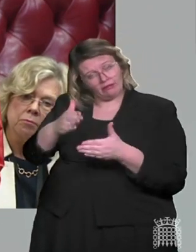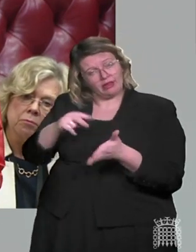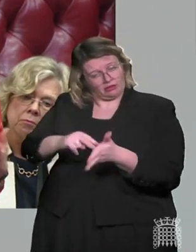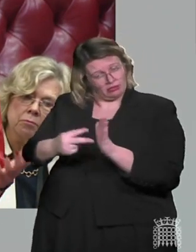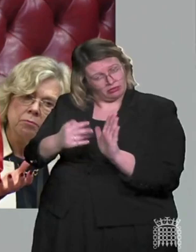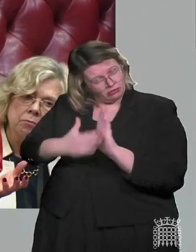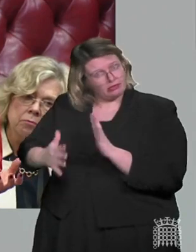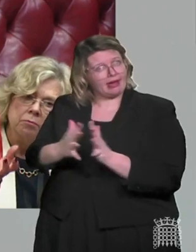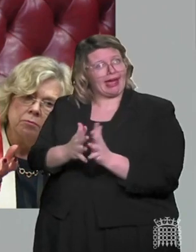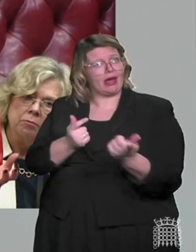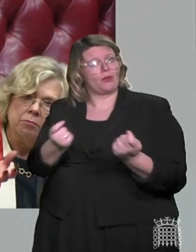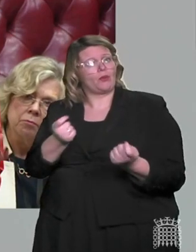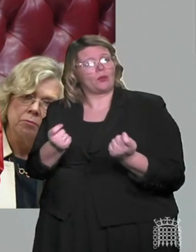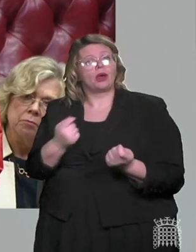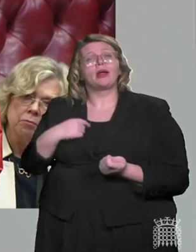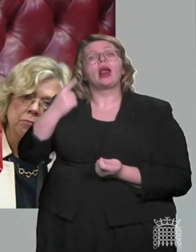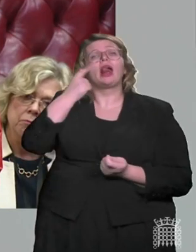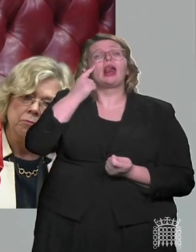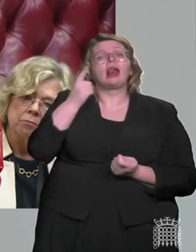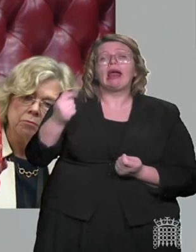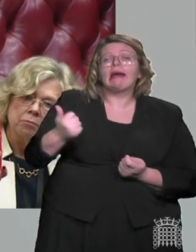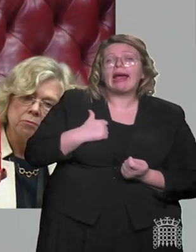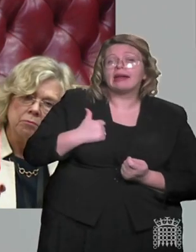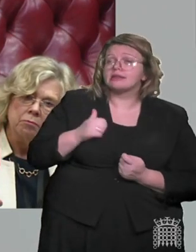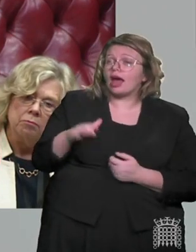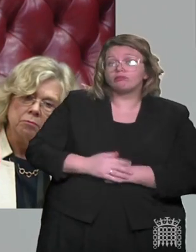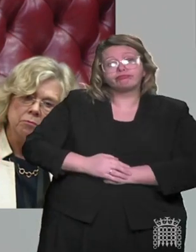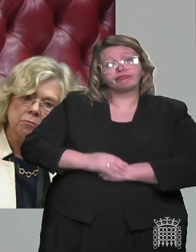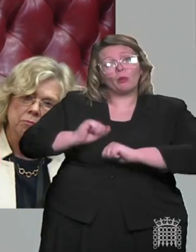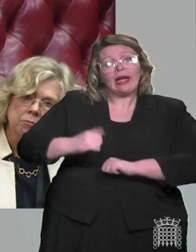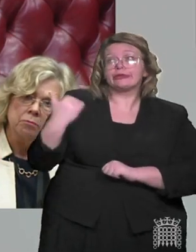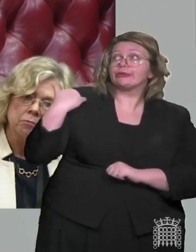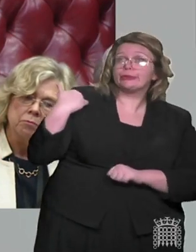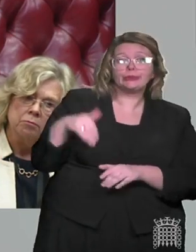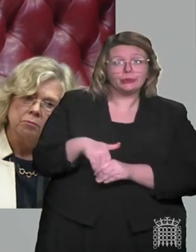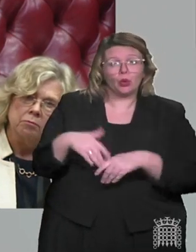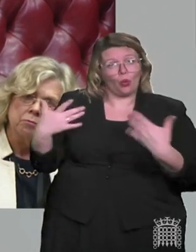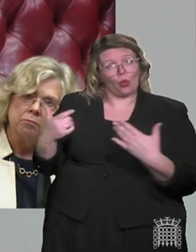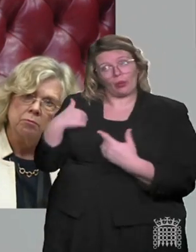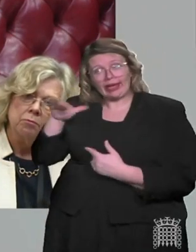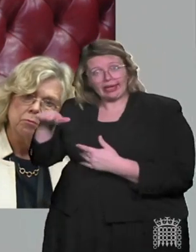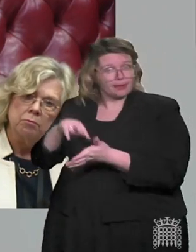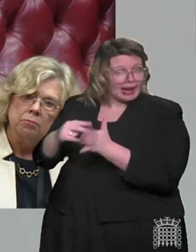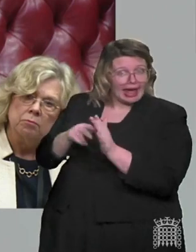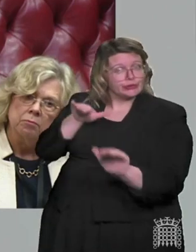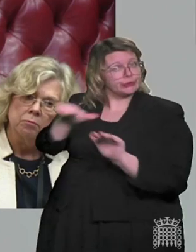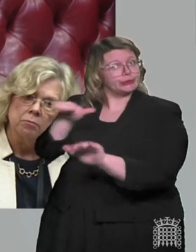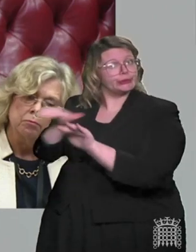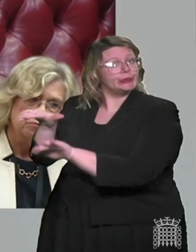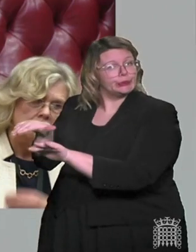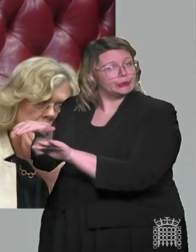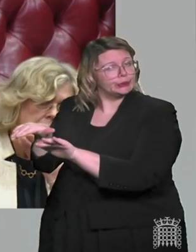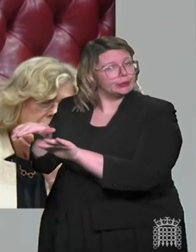simply waiting to see whether other countries, such as Canada, wish to join? Or are we actually planning what we want to do?